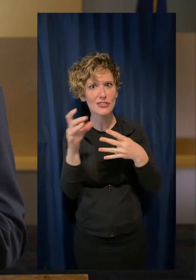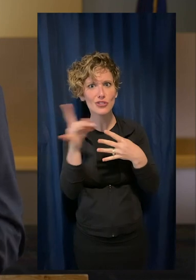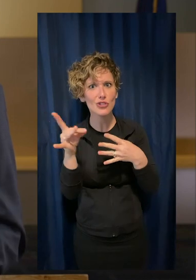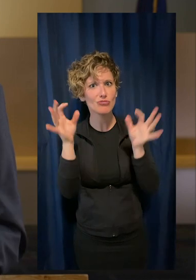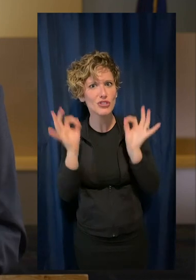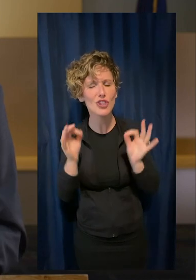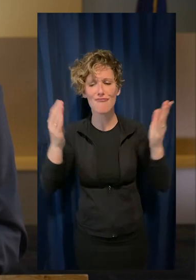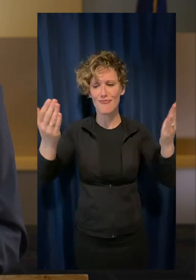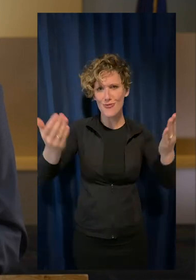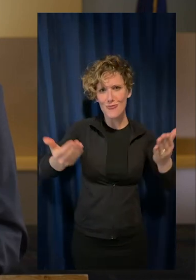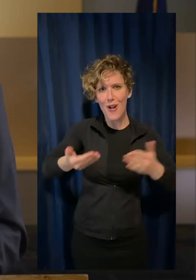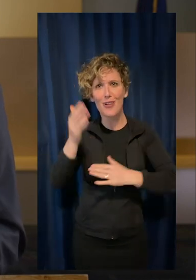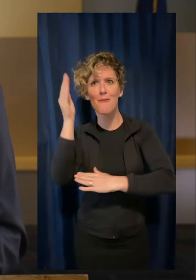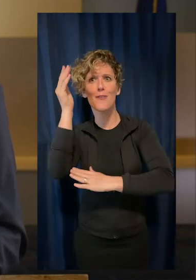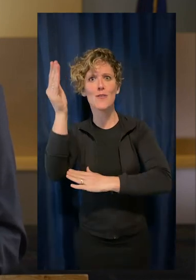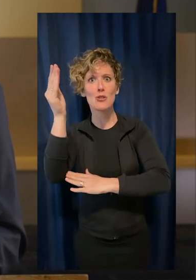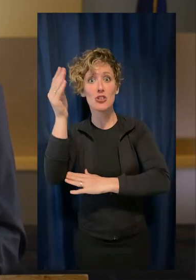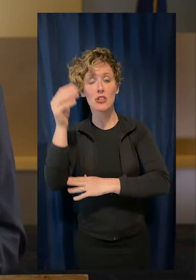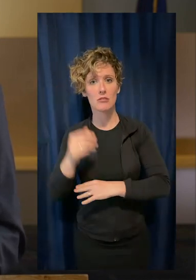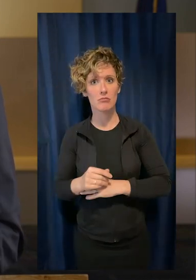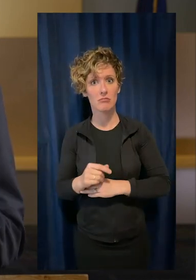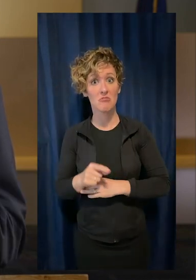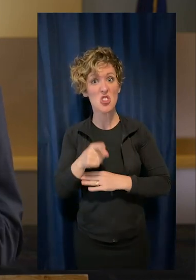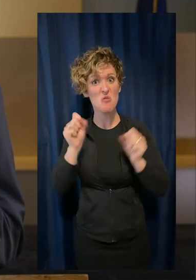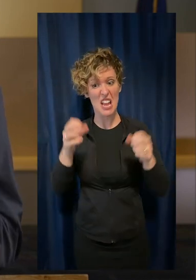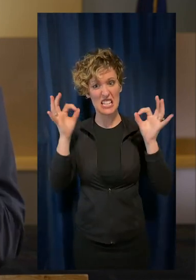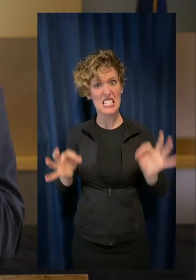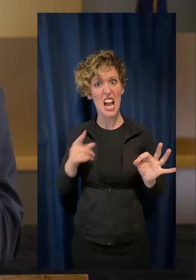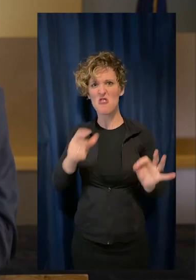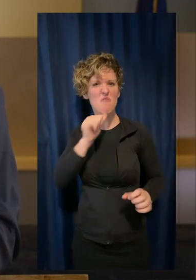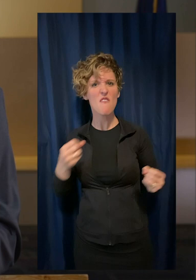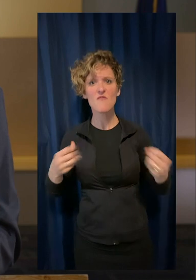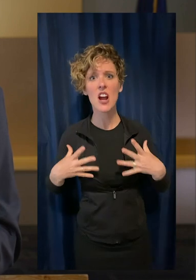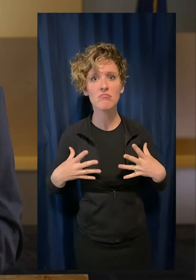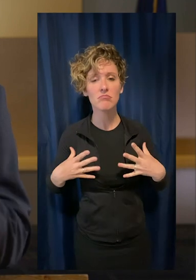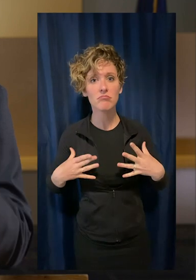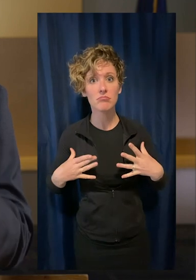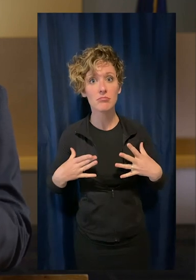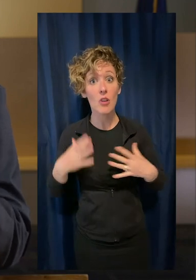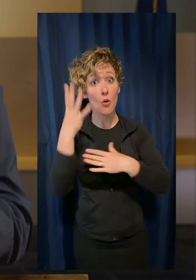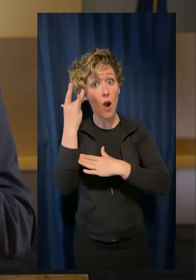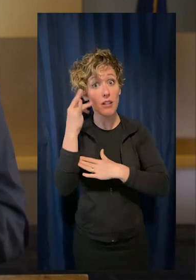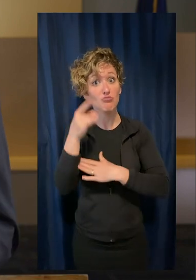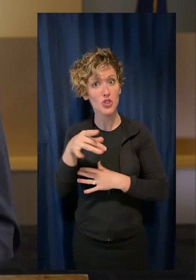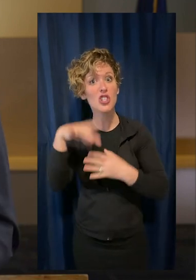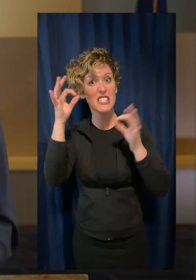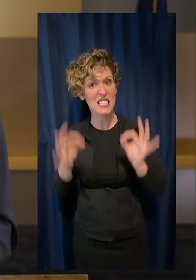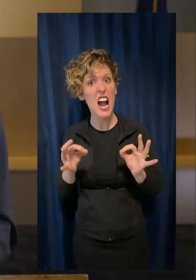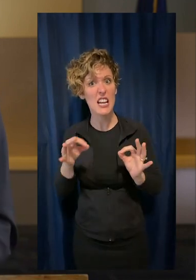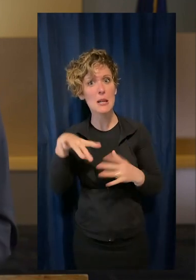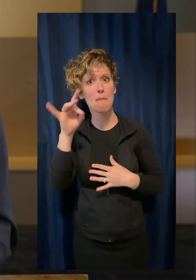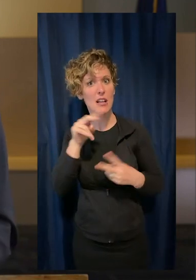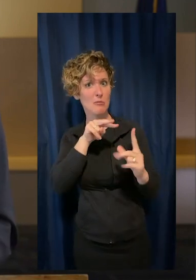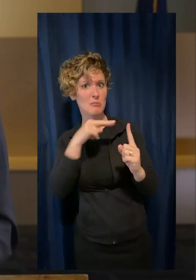fear, because you know how to choose a perspective that will guarantee your success. You're doing it right now in these